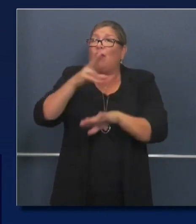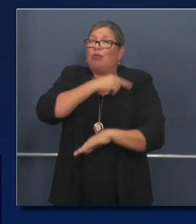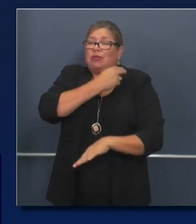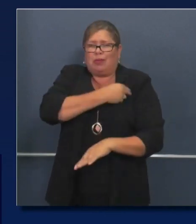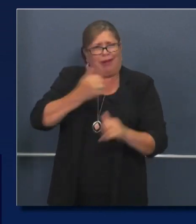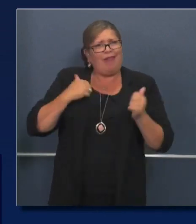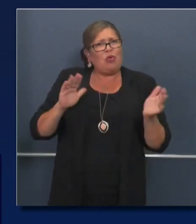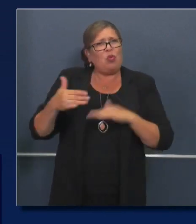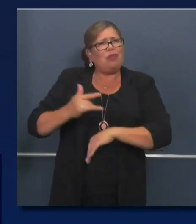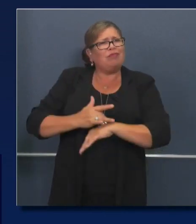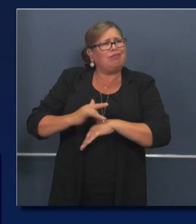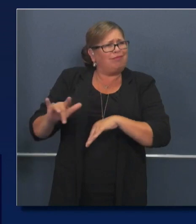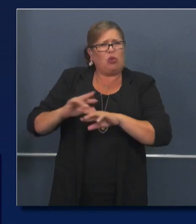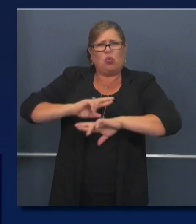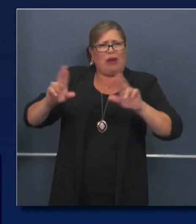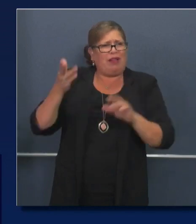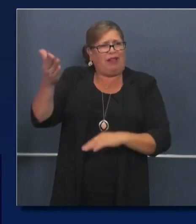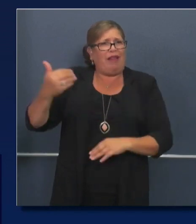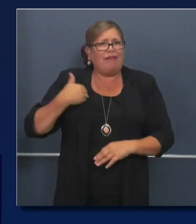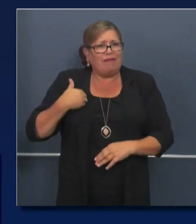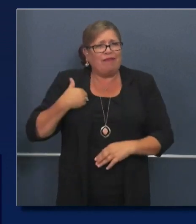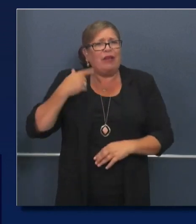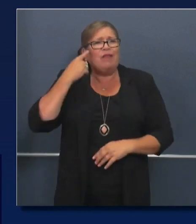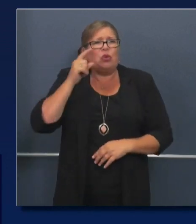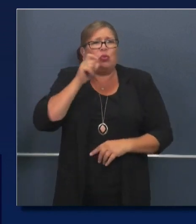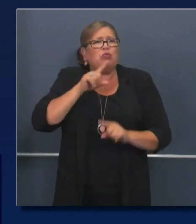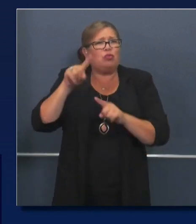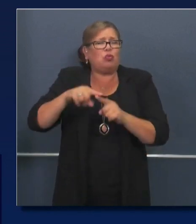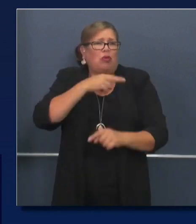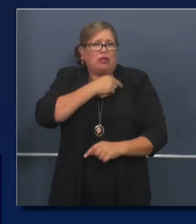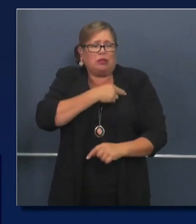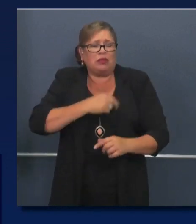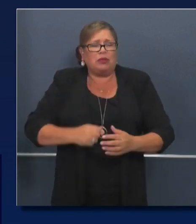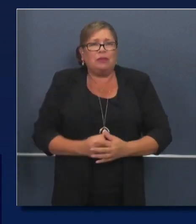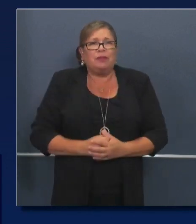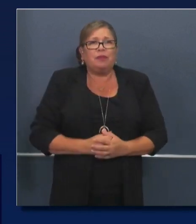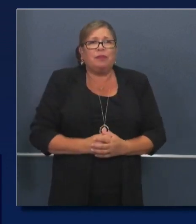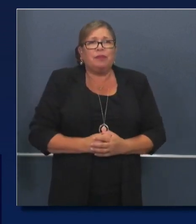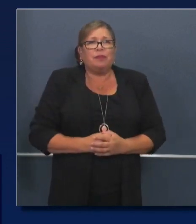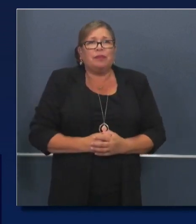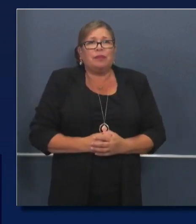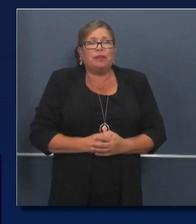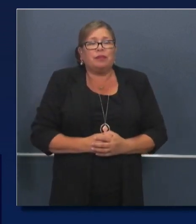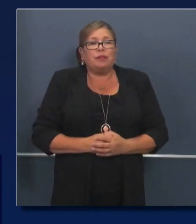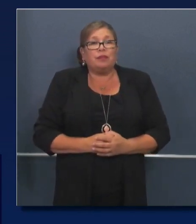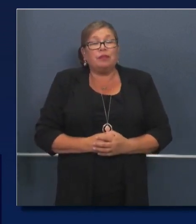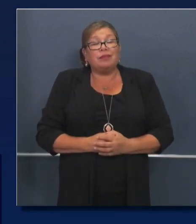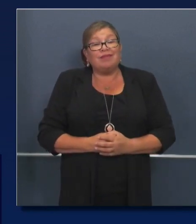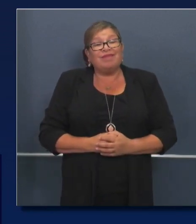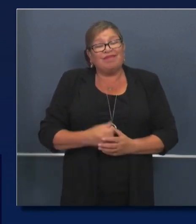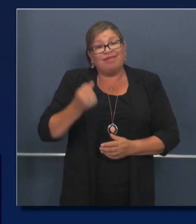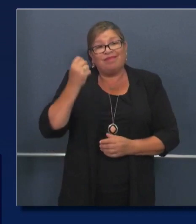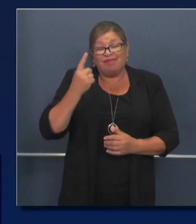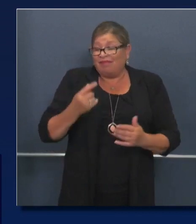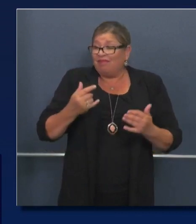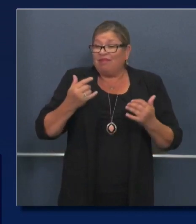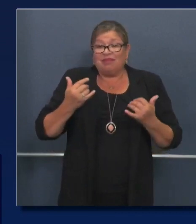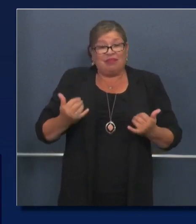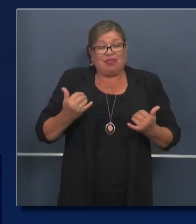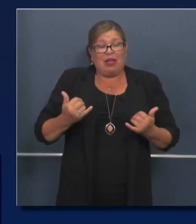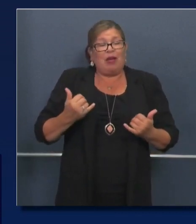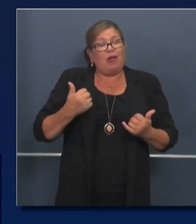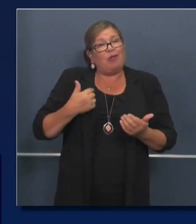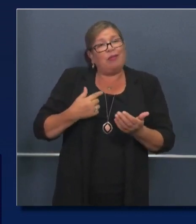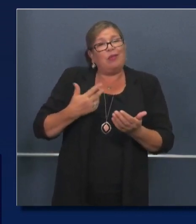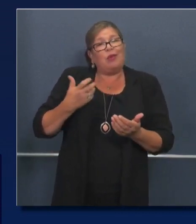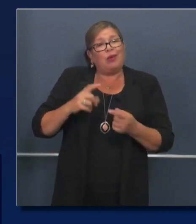and critical indicators. And that's on top of the stabilization numbers that now we want